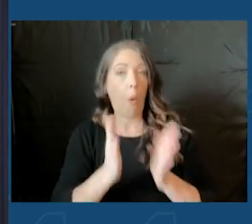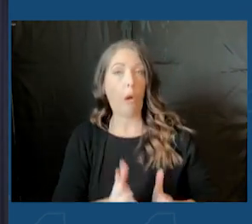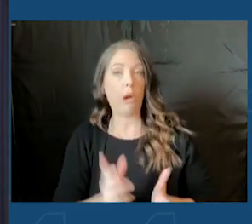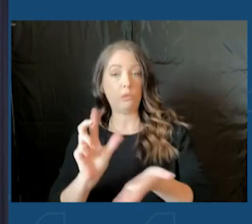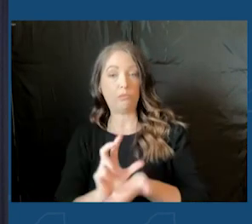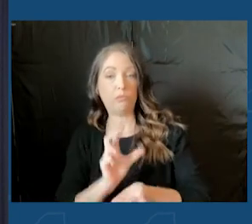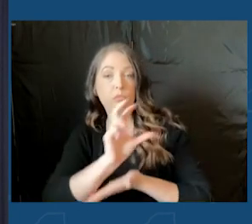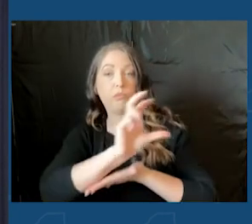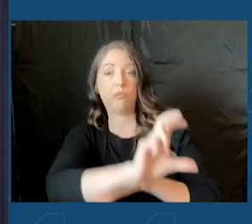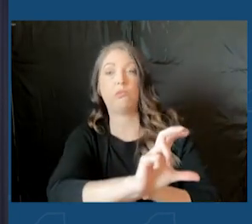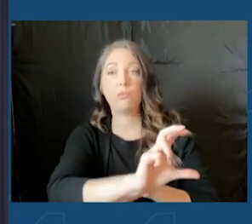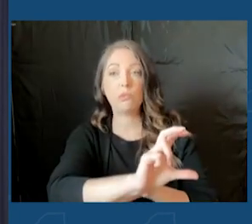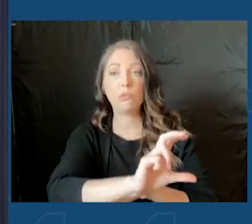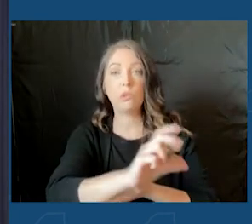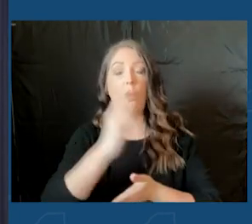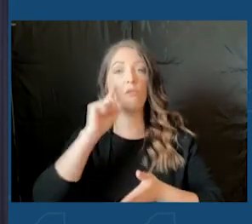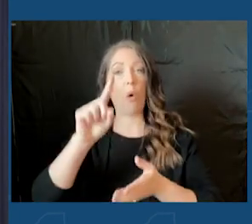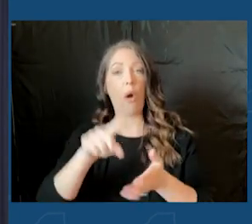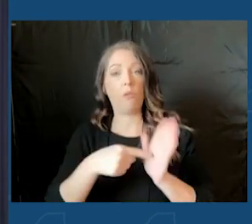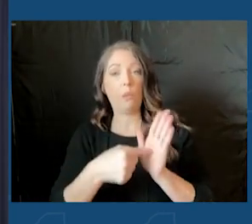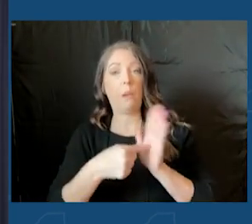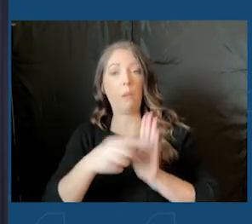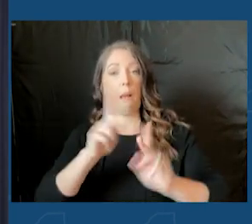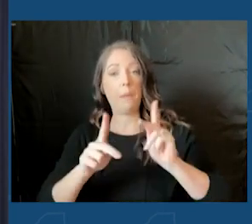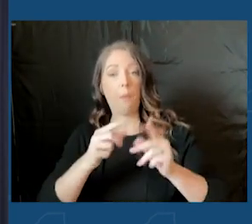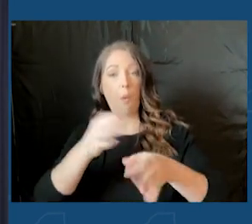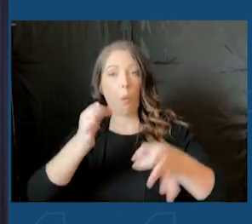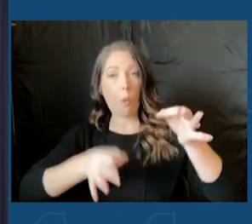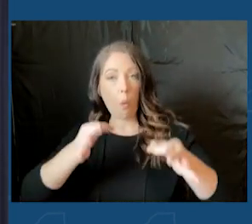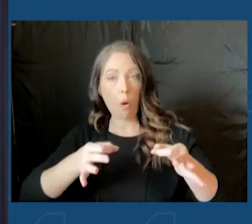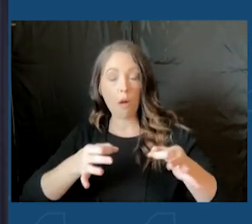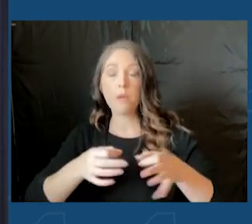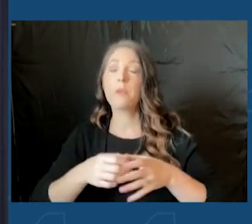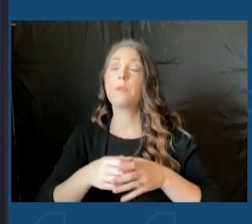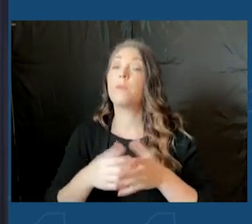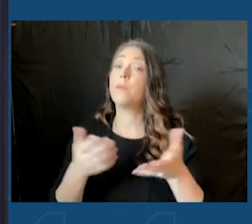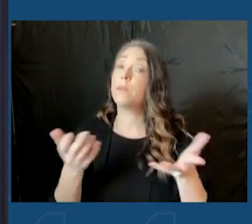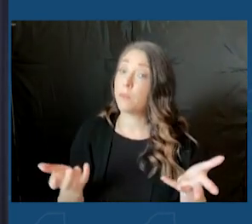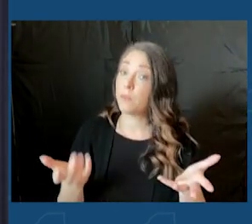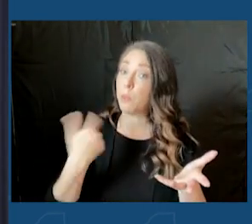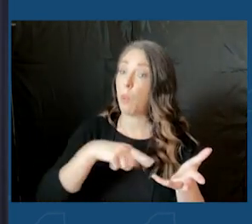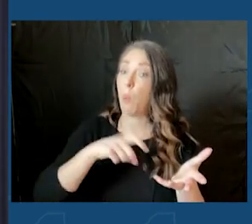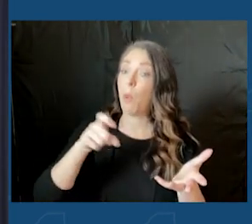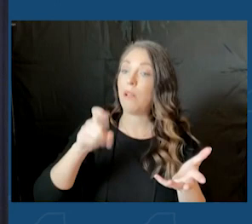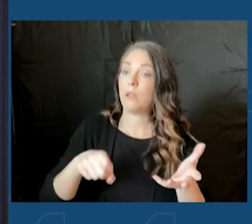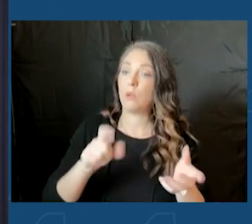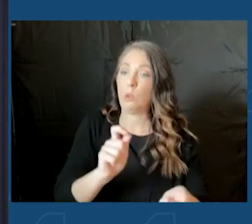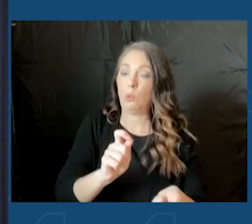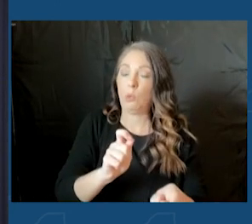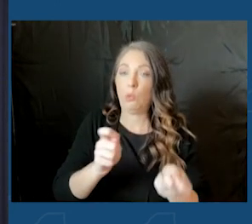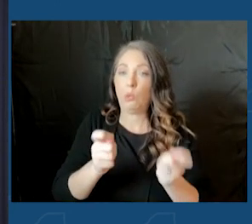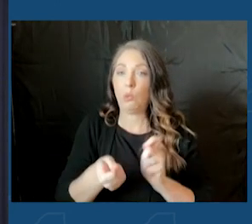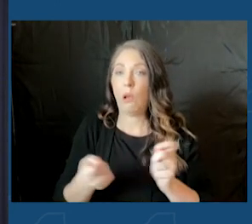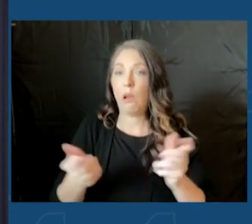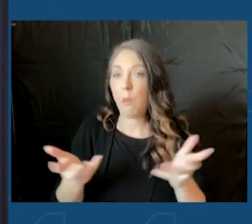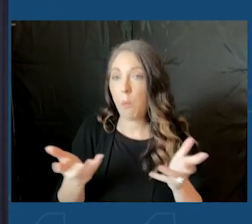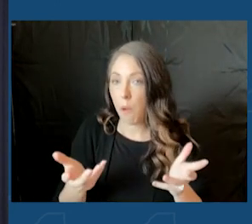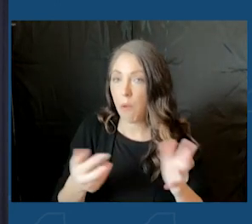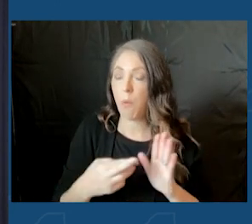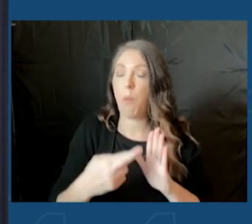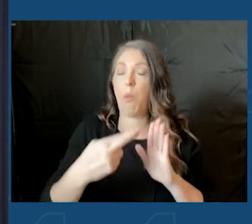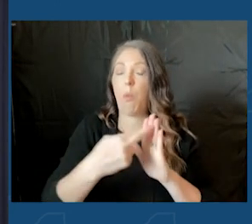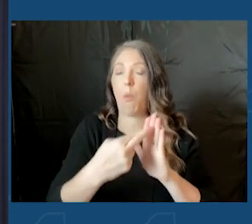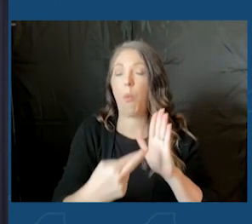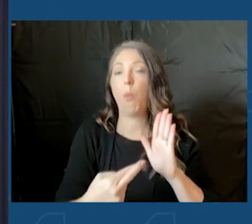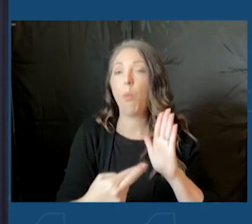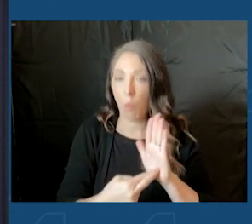court when they're facing eviction or foreclosure, we also are going to need to change the rules that